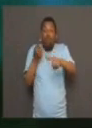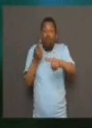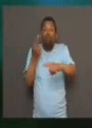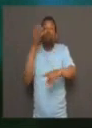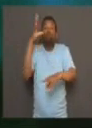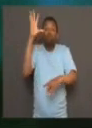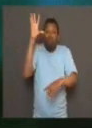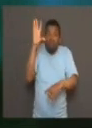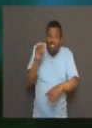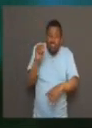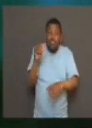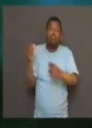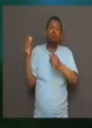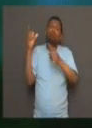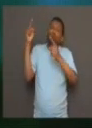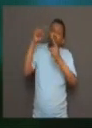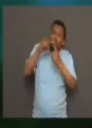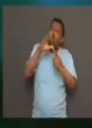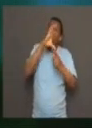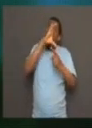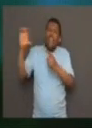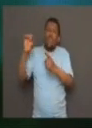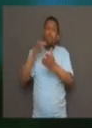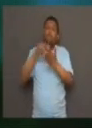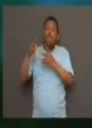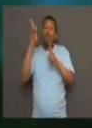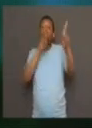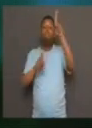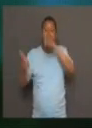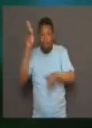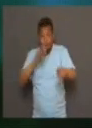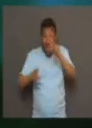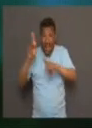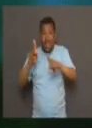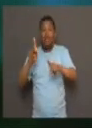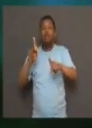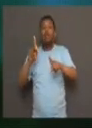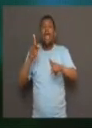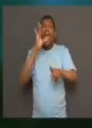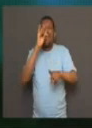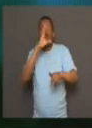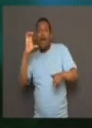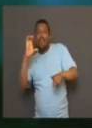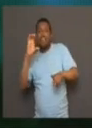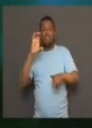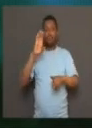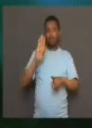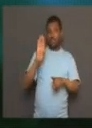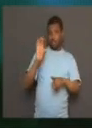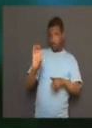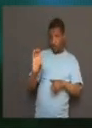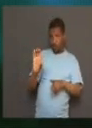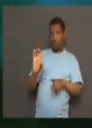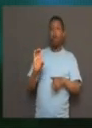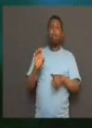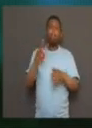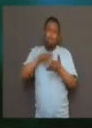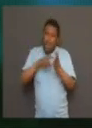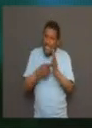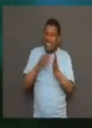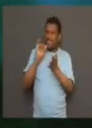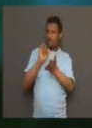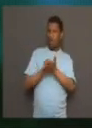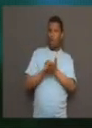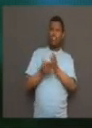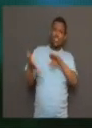50 to 100 million people by 800 BC, meaning that